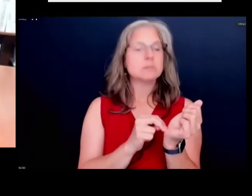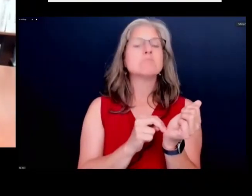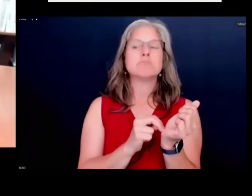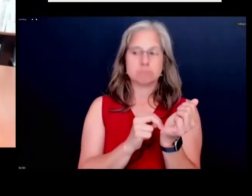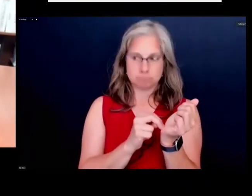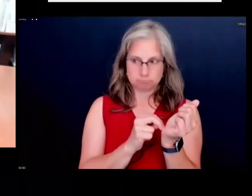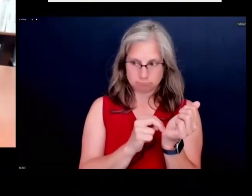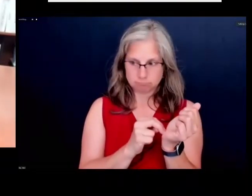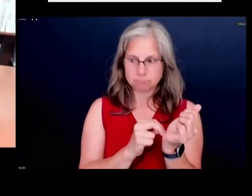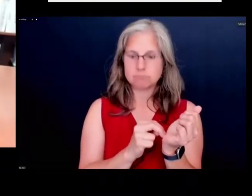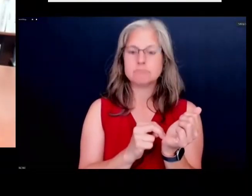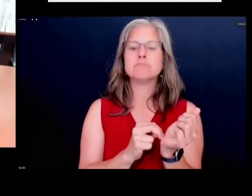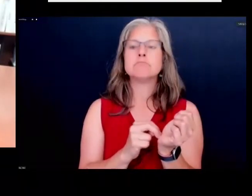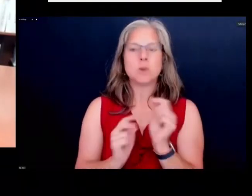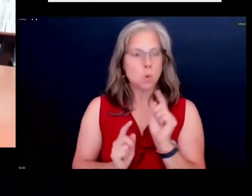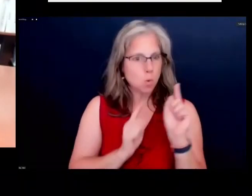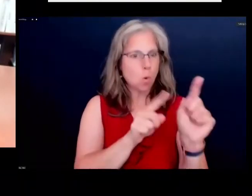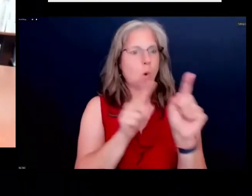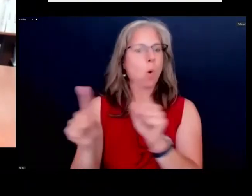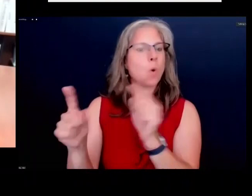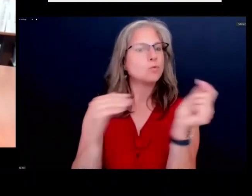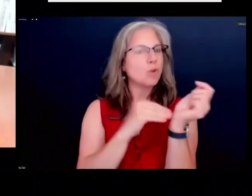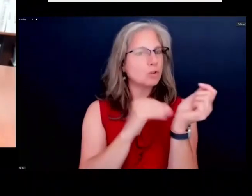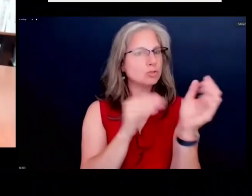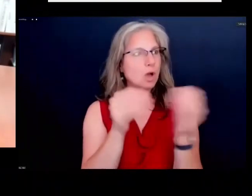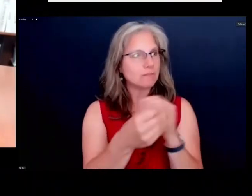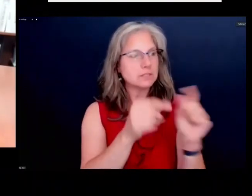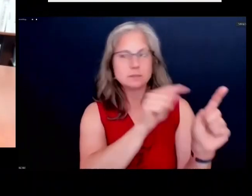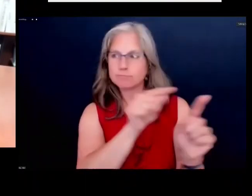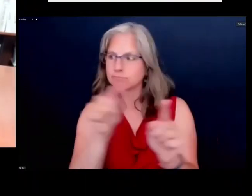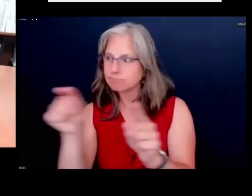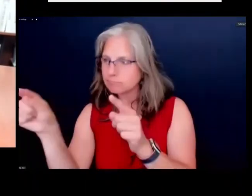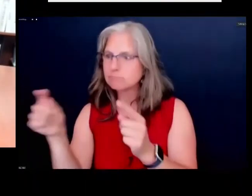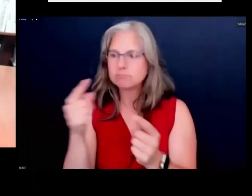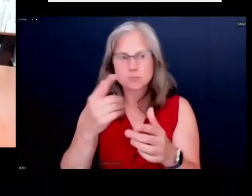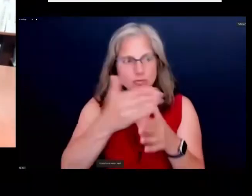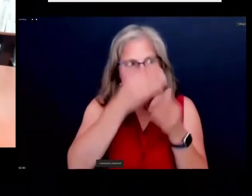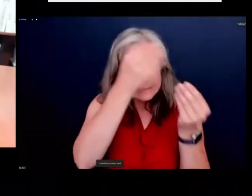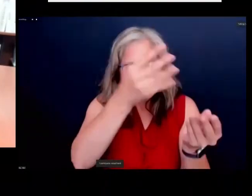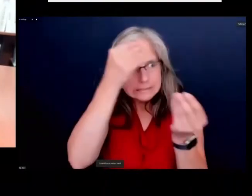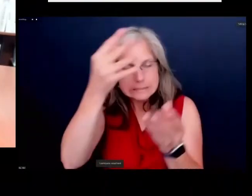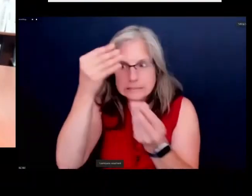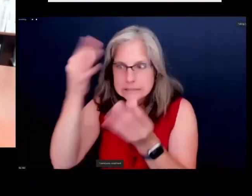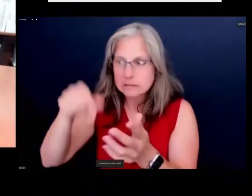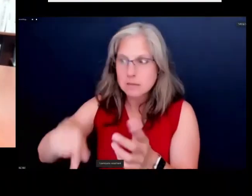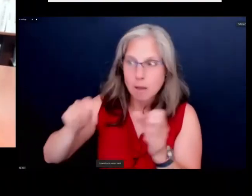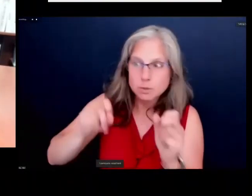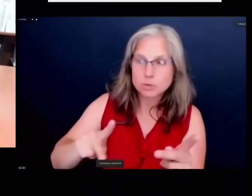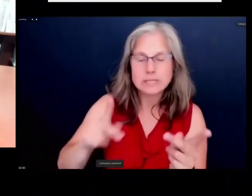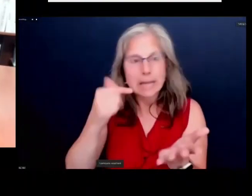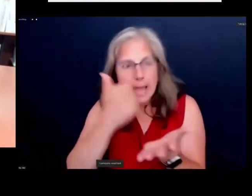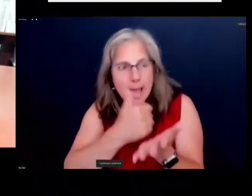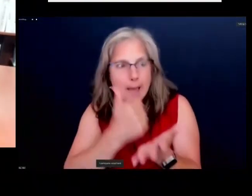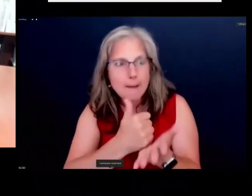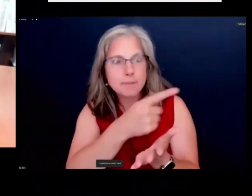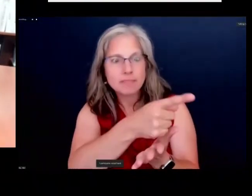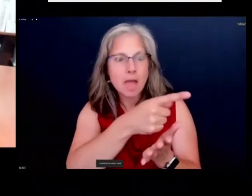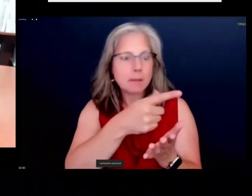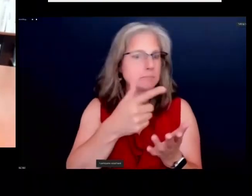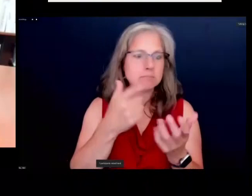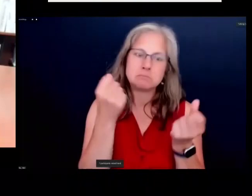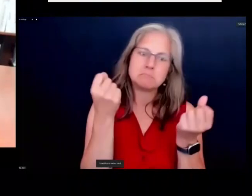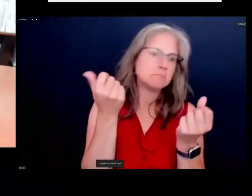nurses have been visiting doctors' offices to share with them about this opportunity and